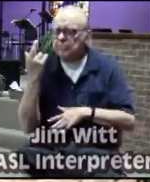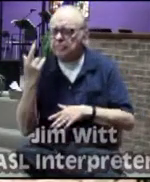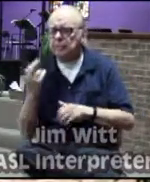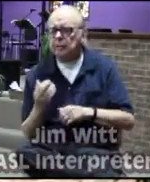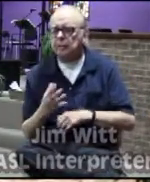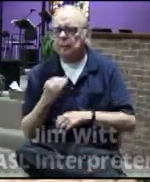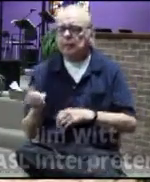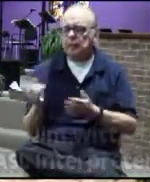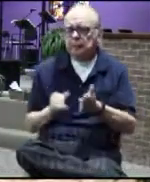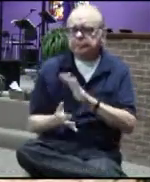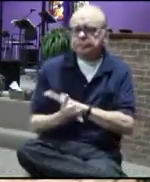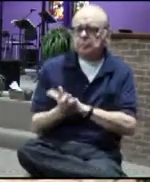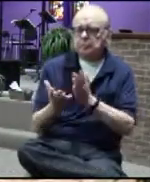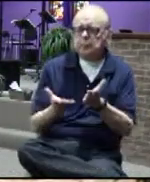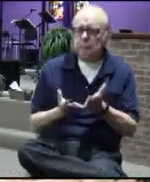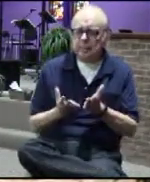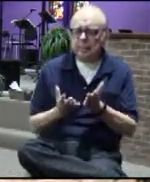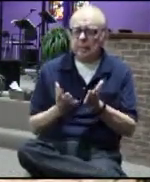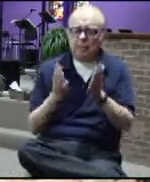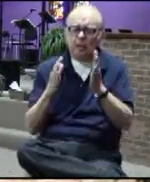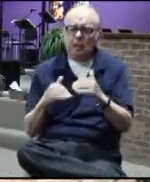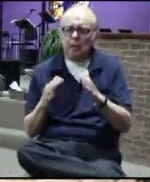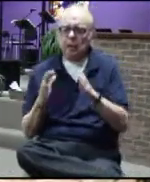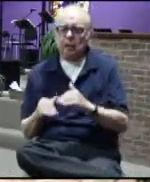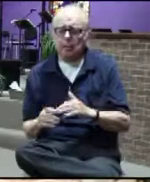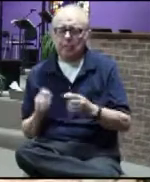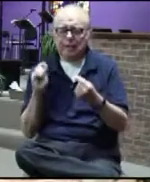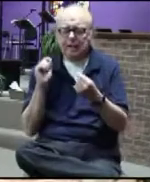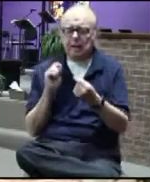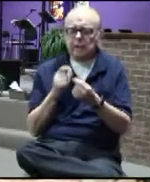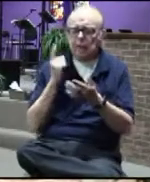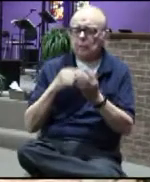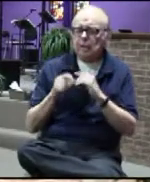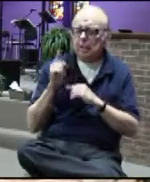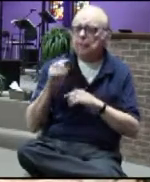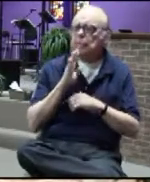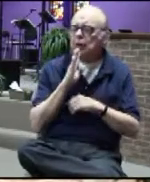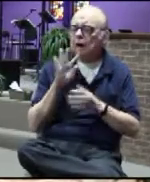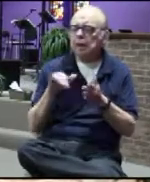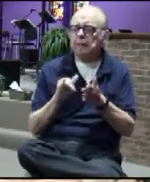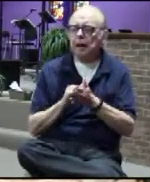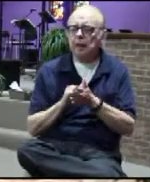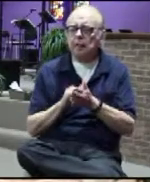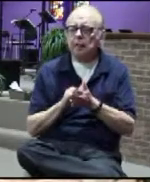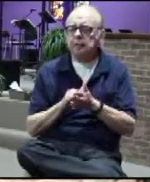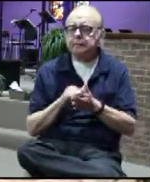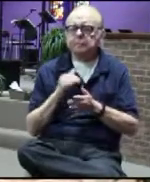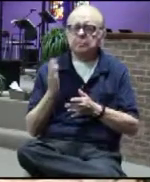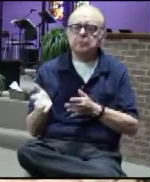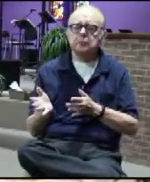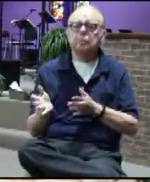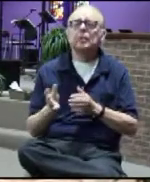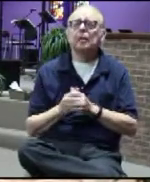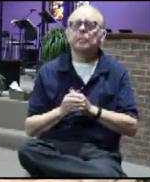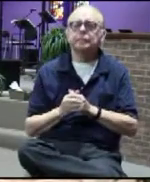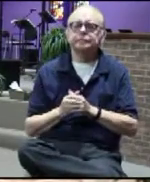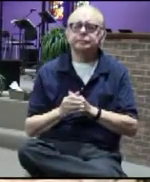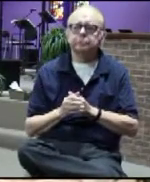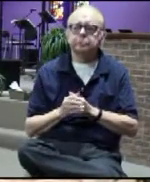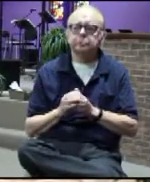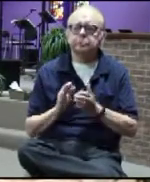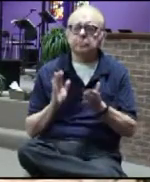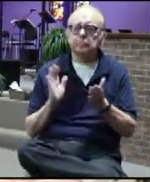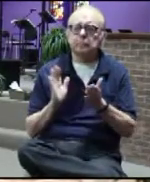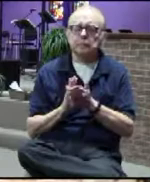And so this morning we want to break it down as to exactly what he's talking about. There's a small